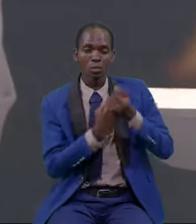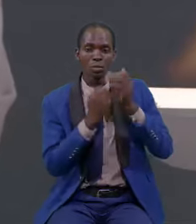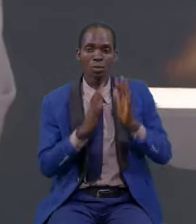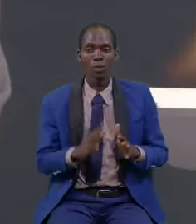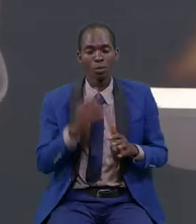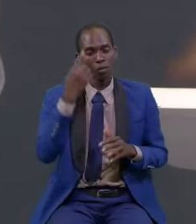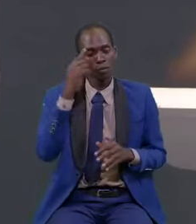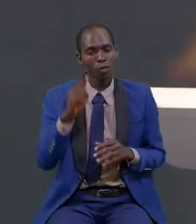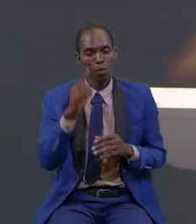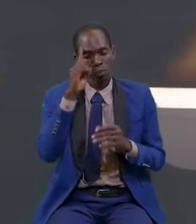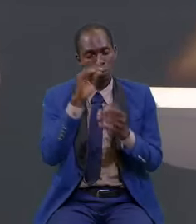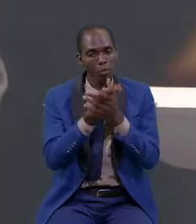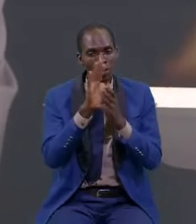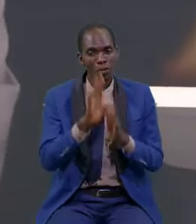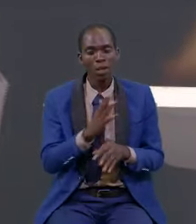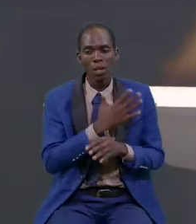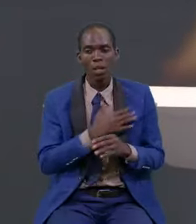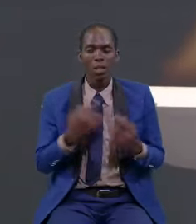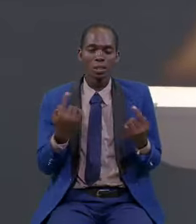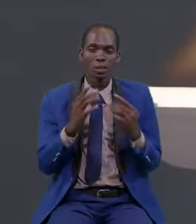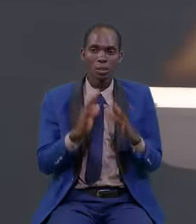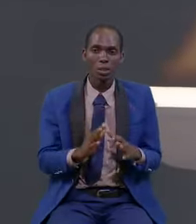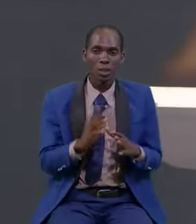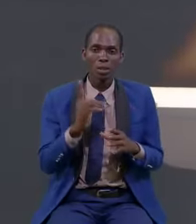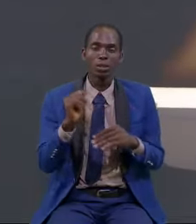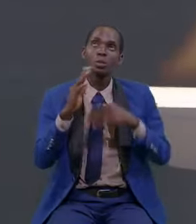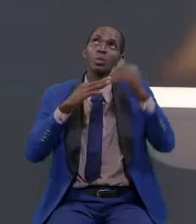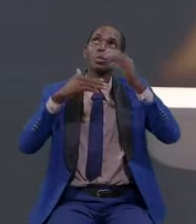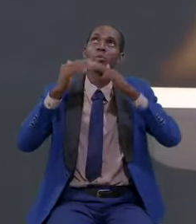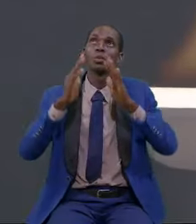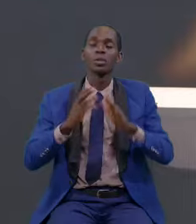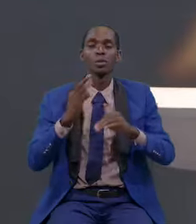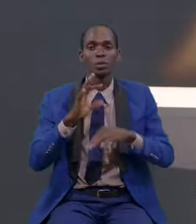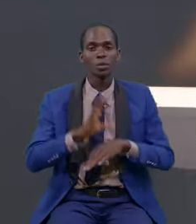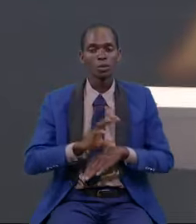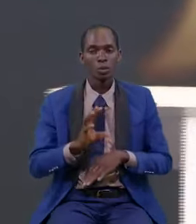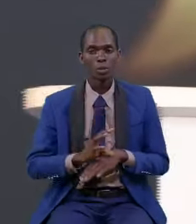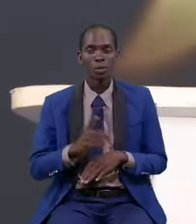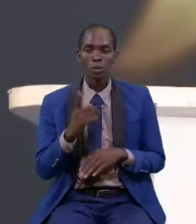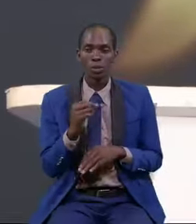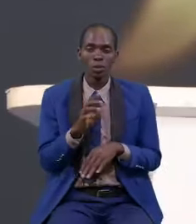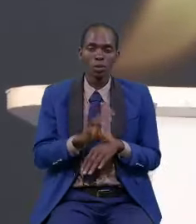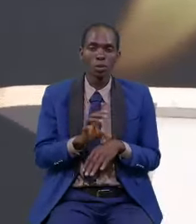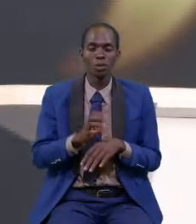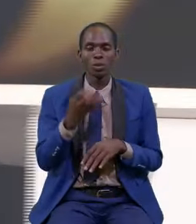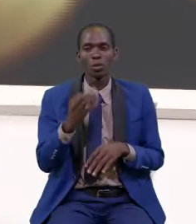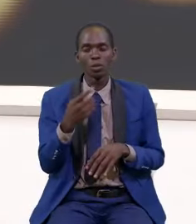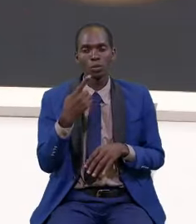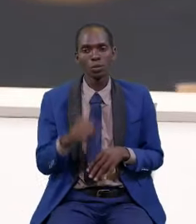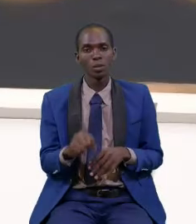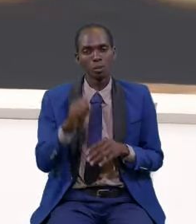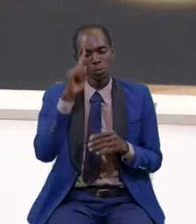builder of the church, a sanctuary of the saints, and